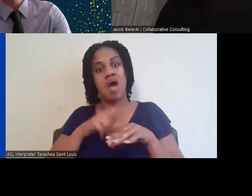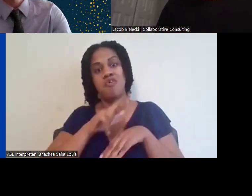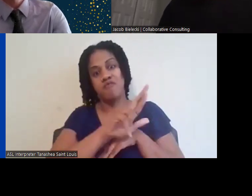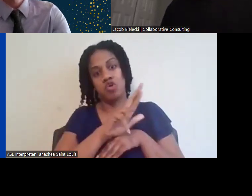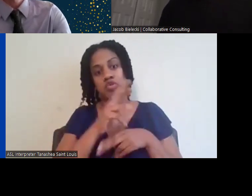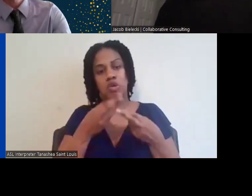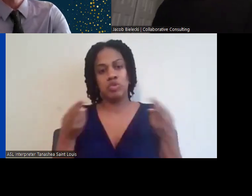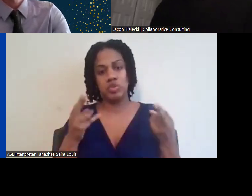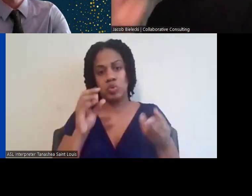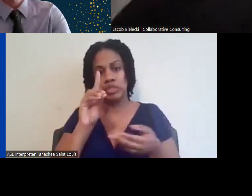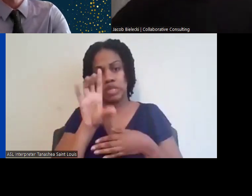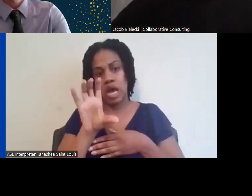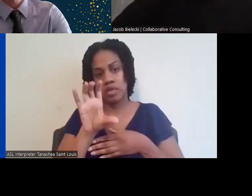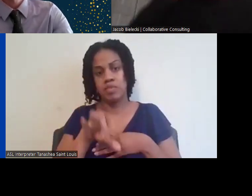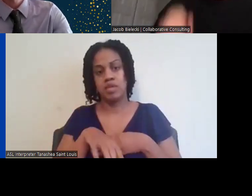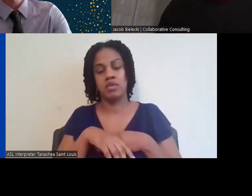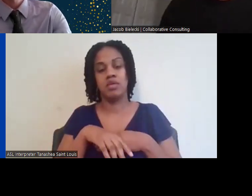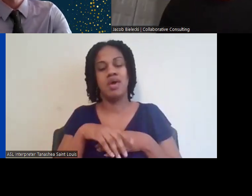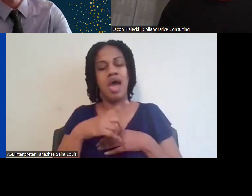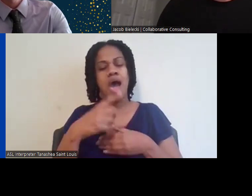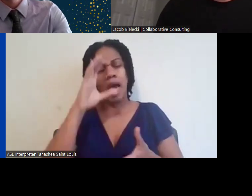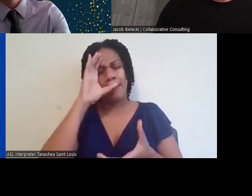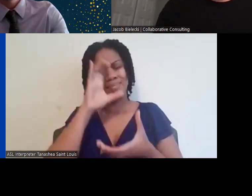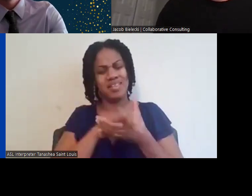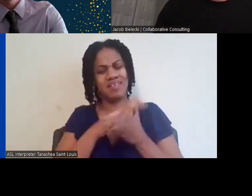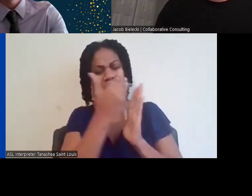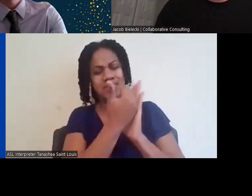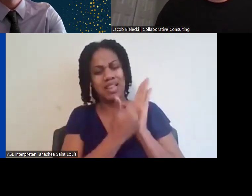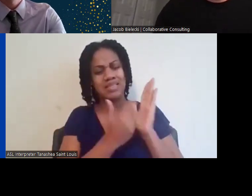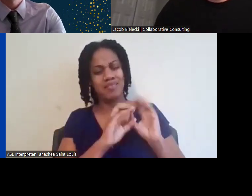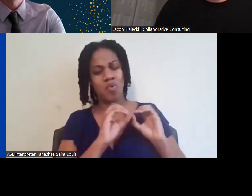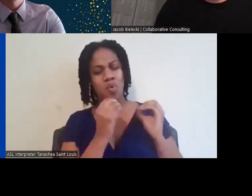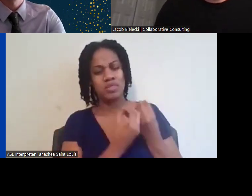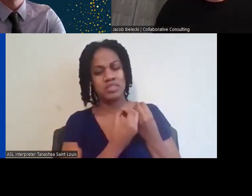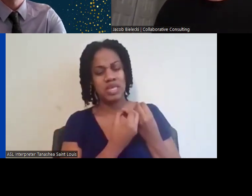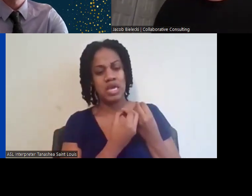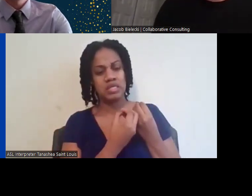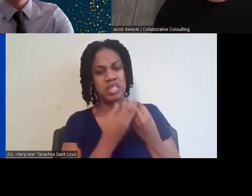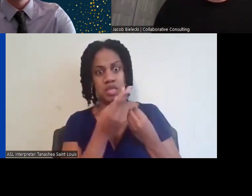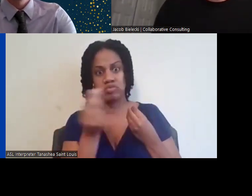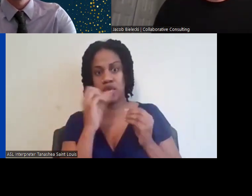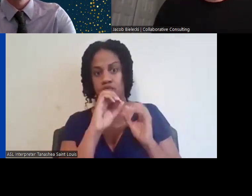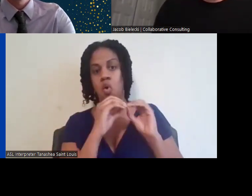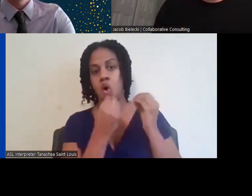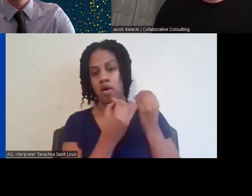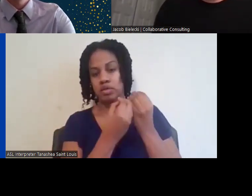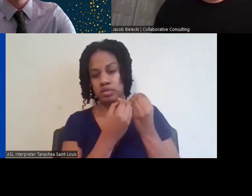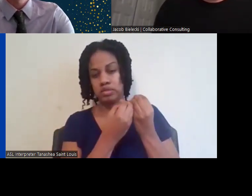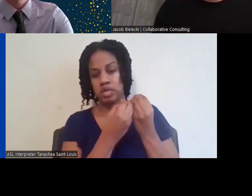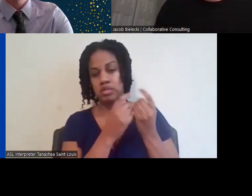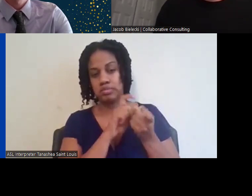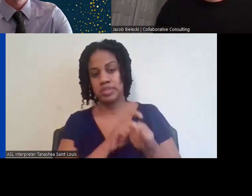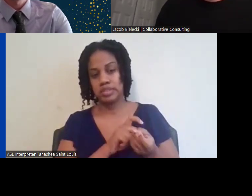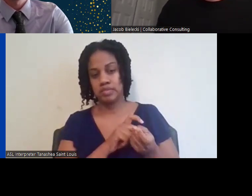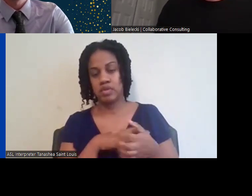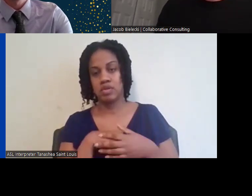document. And I believe there's a list of organizations, and there were several organizations in particular that